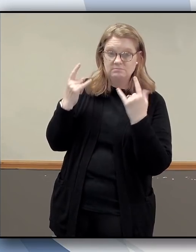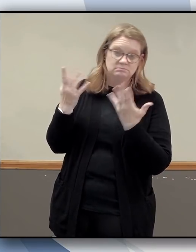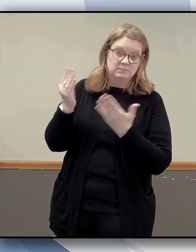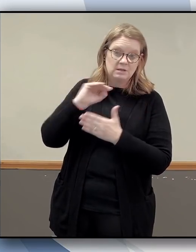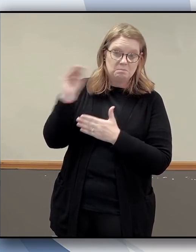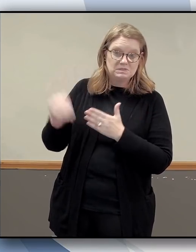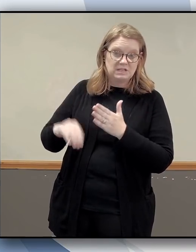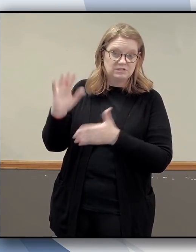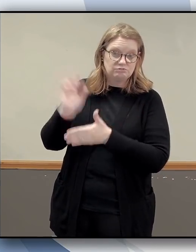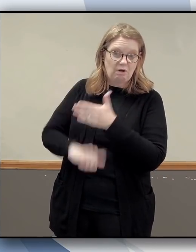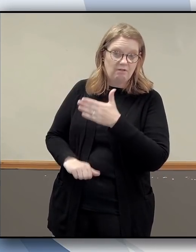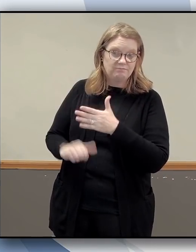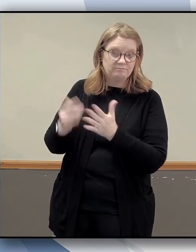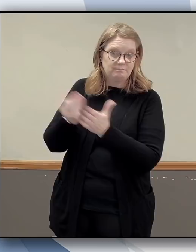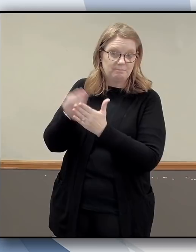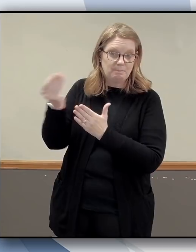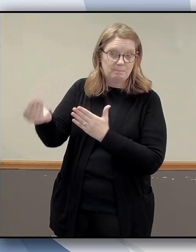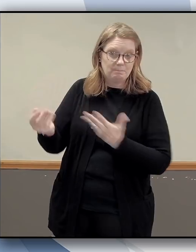to incent